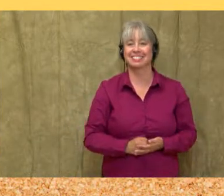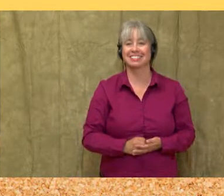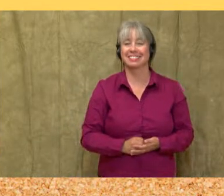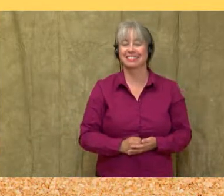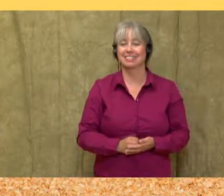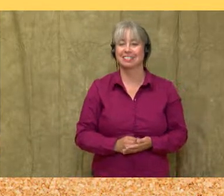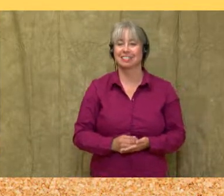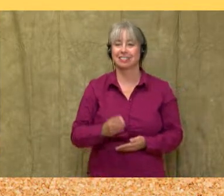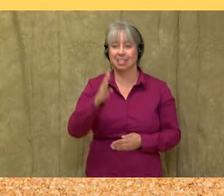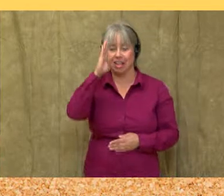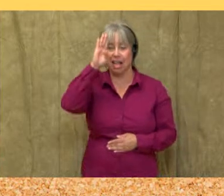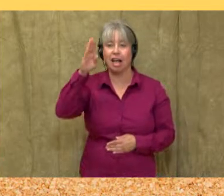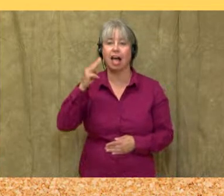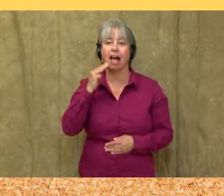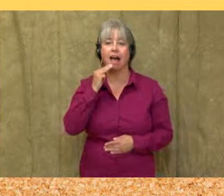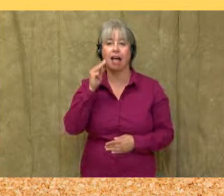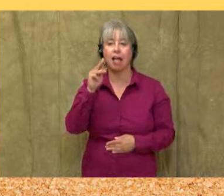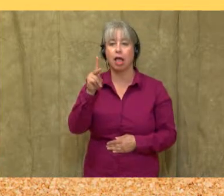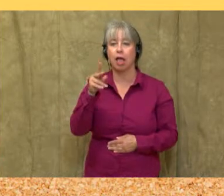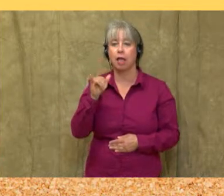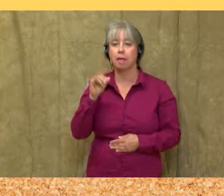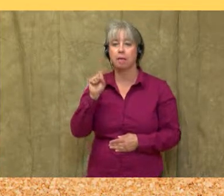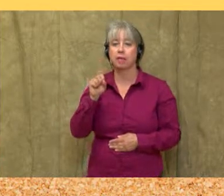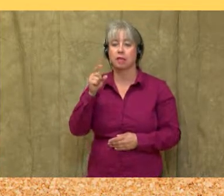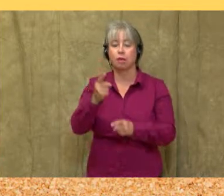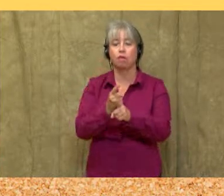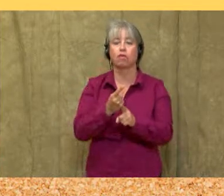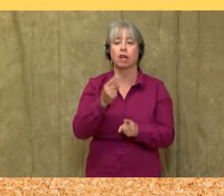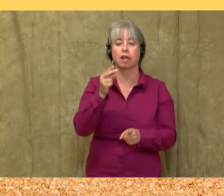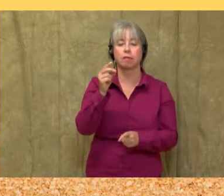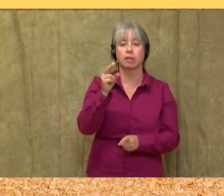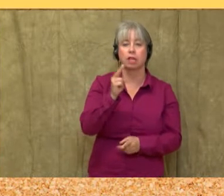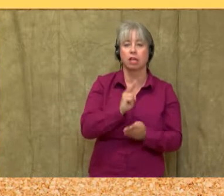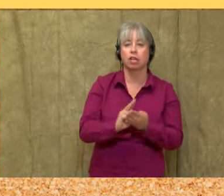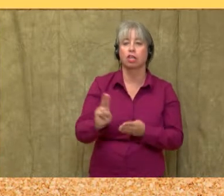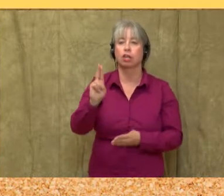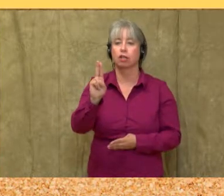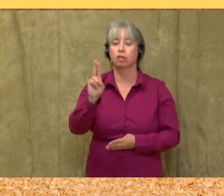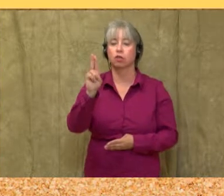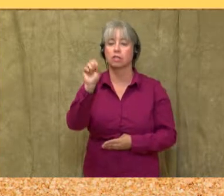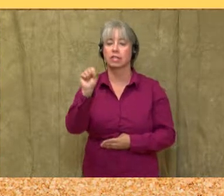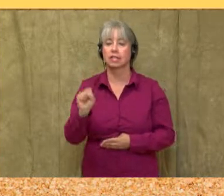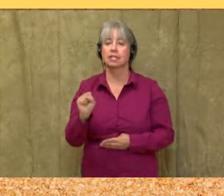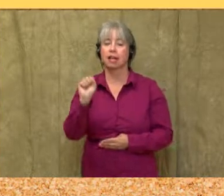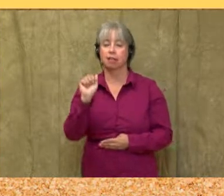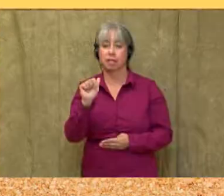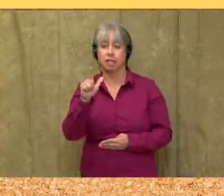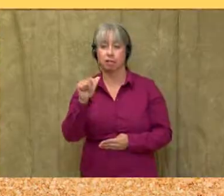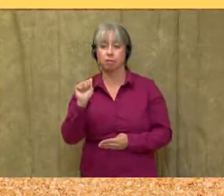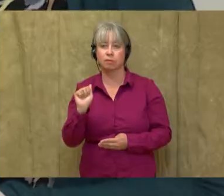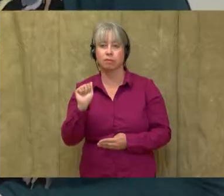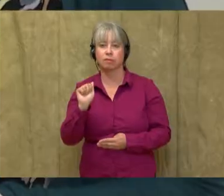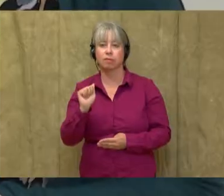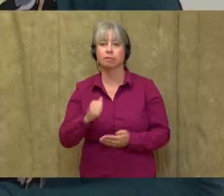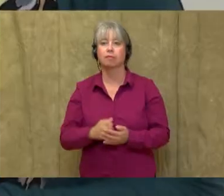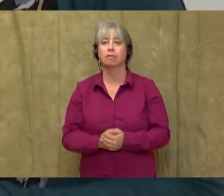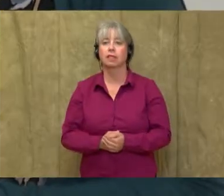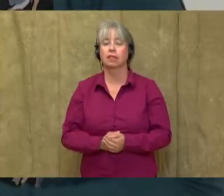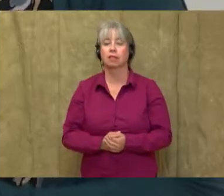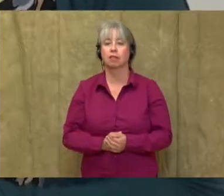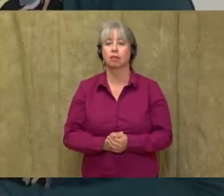Hi, I am Mrs. Kaiser, and I am from the University of South Alabama. Today, we are going to continue with the RI 8.9